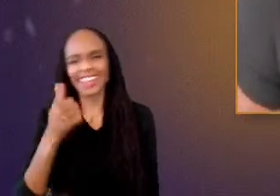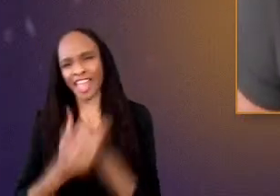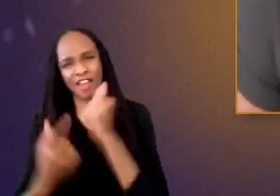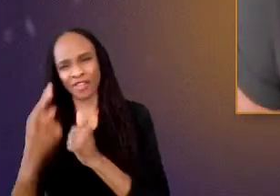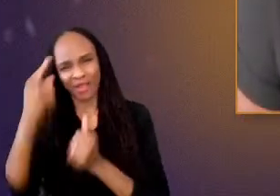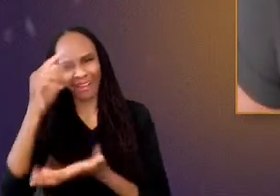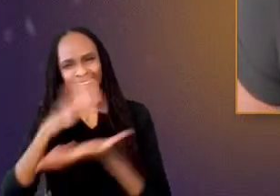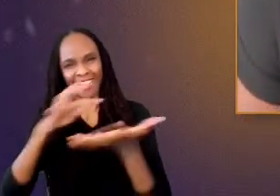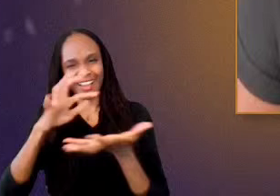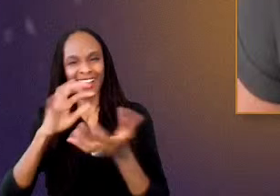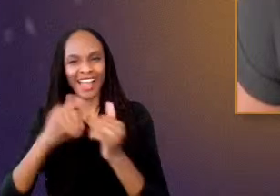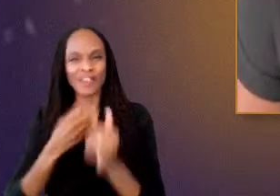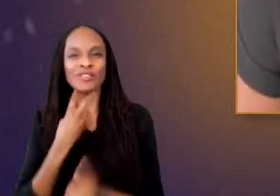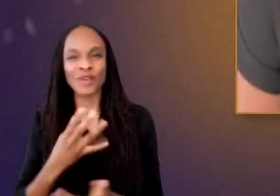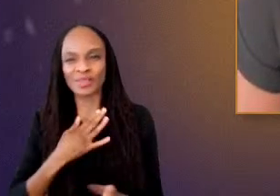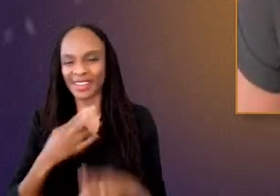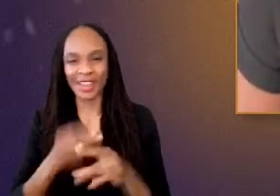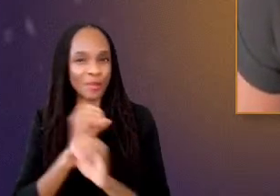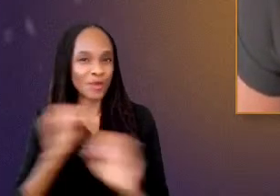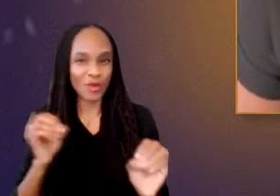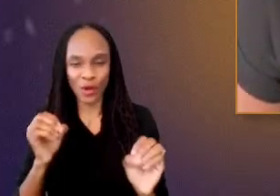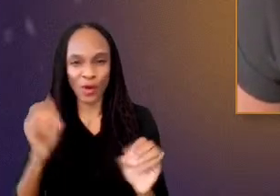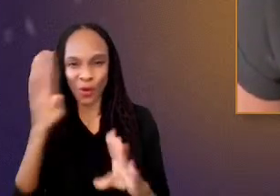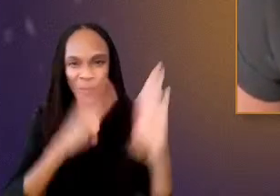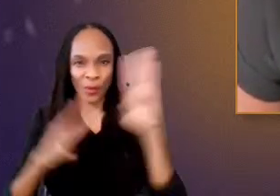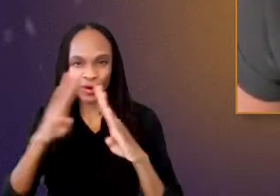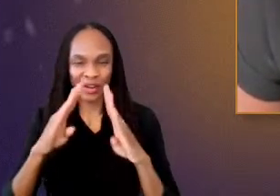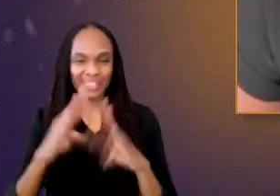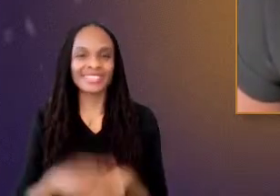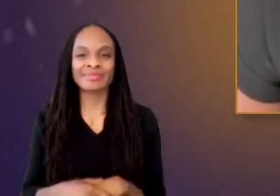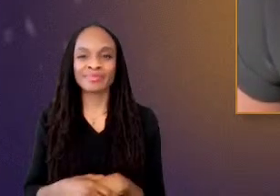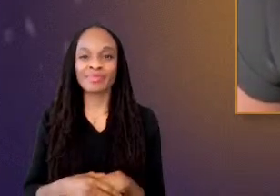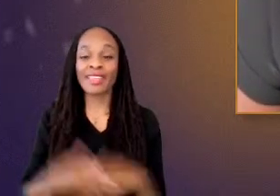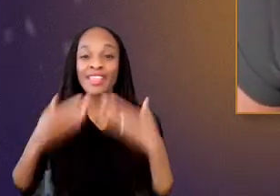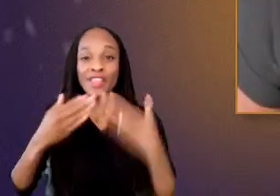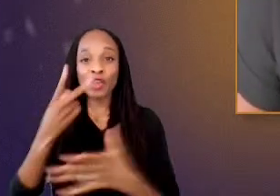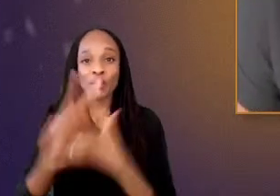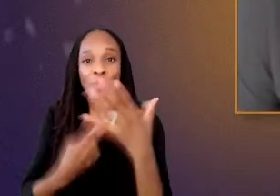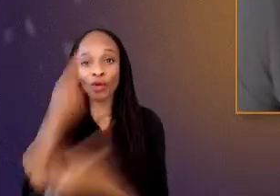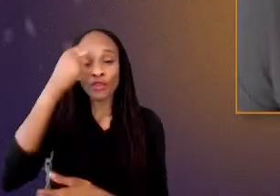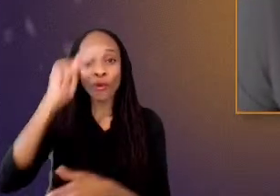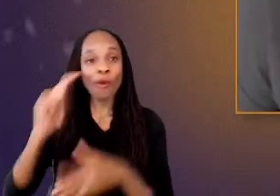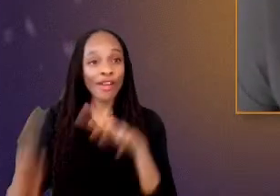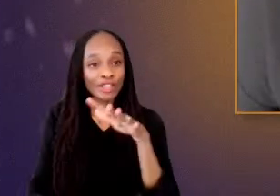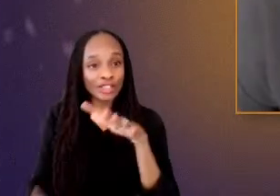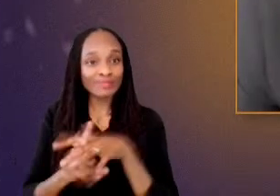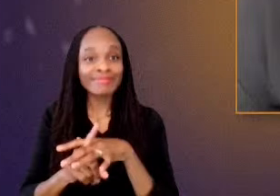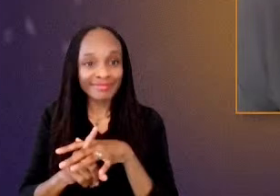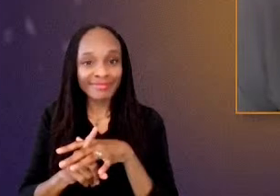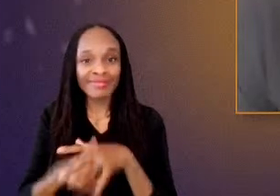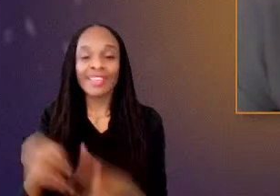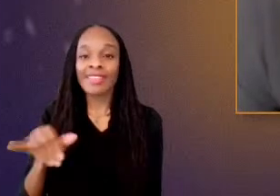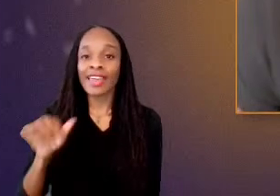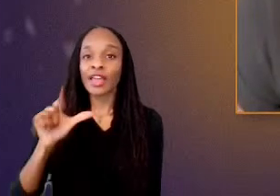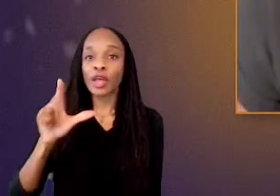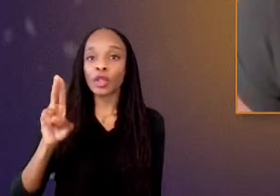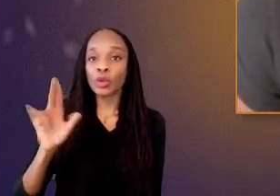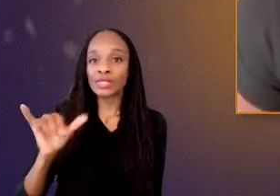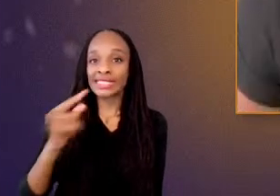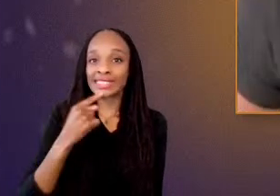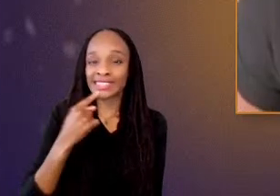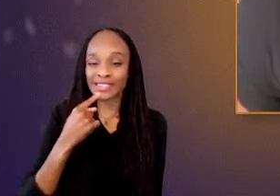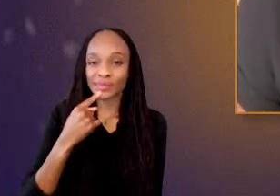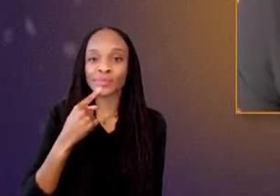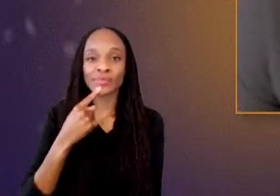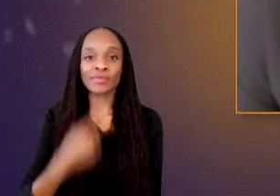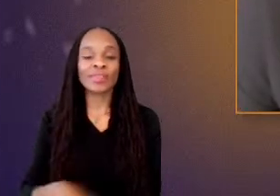no worries at all. Thank you both for being here. So as Lucy mentioned,